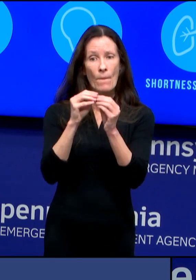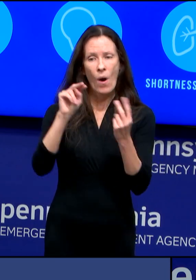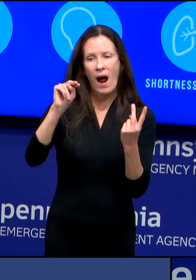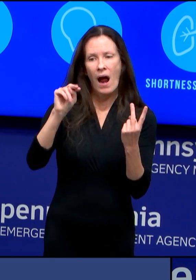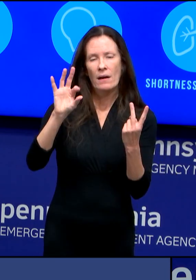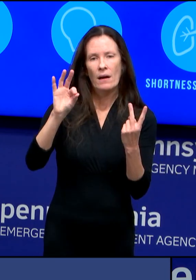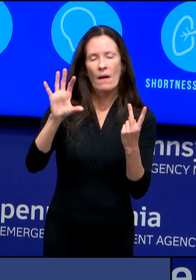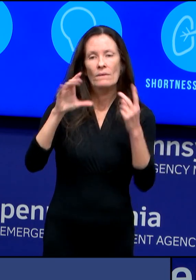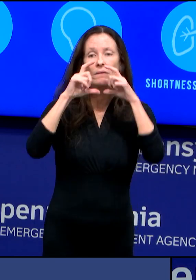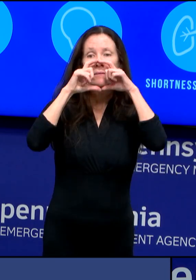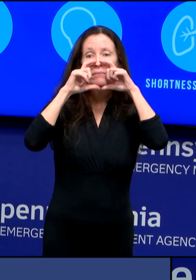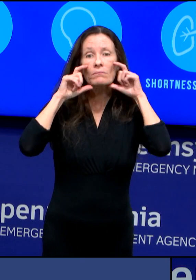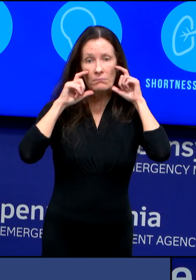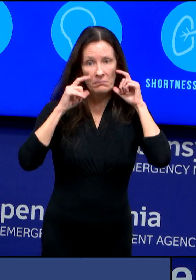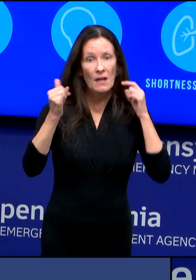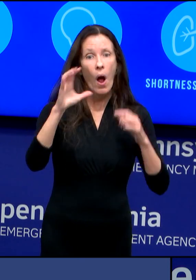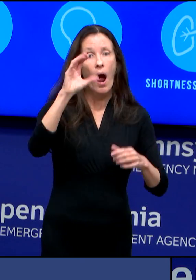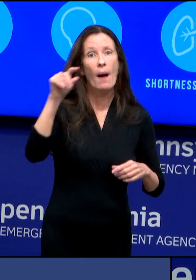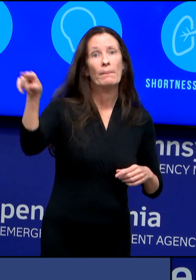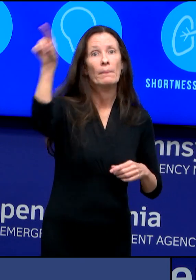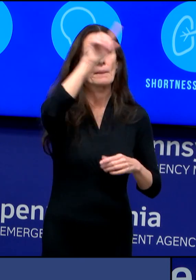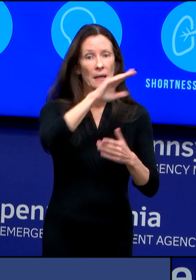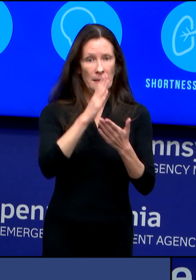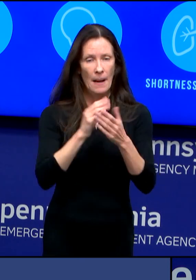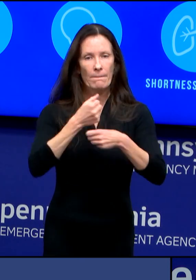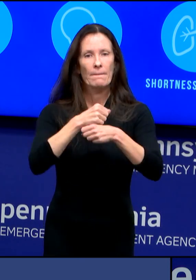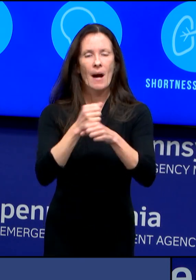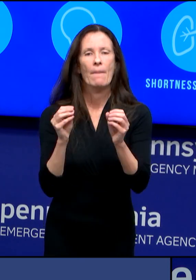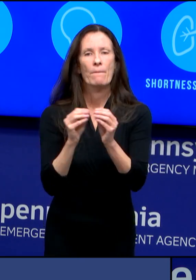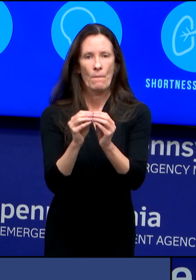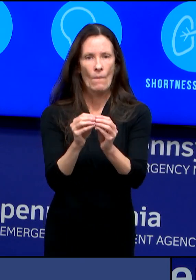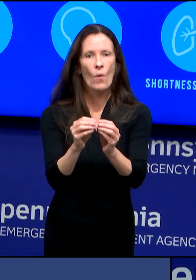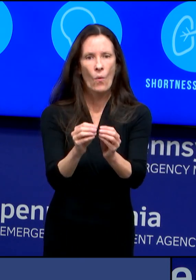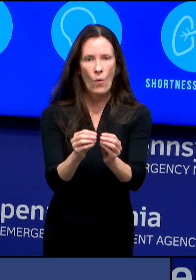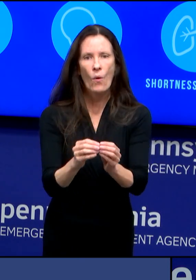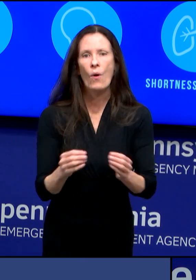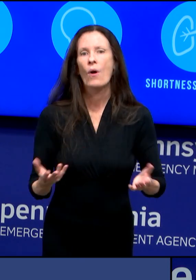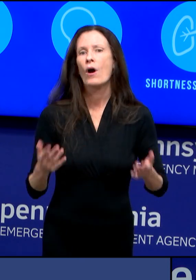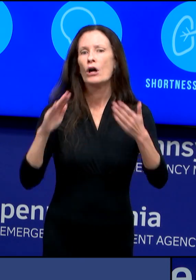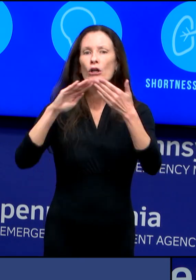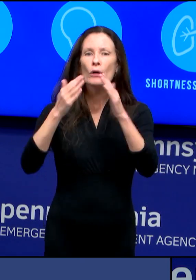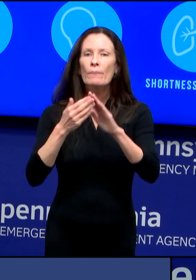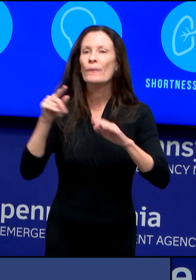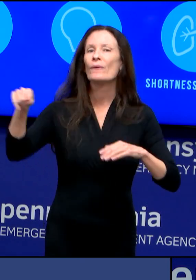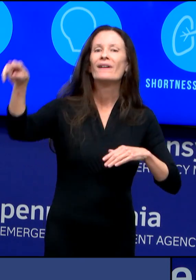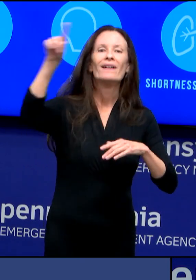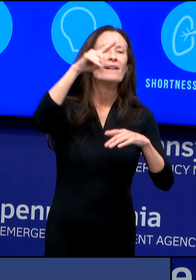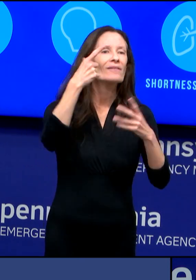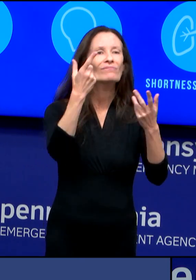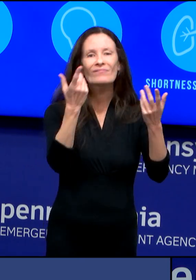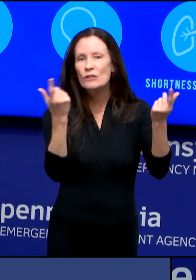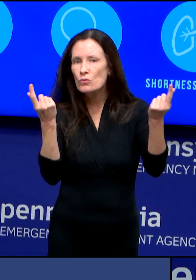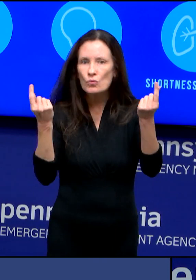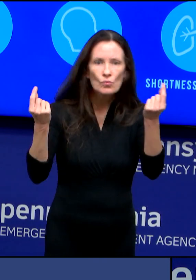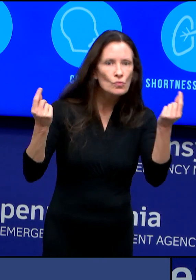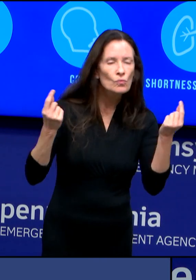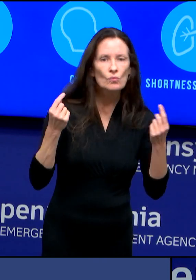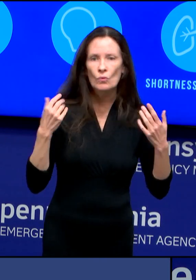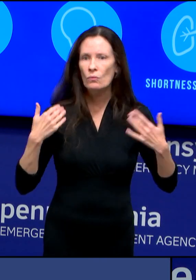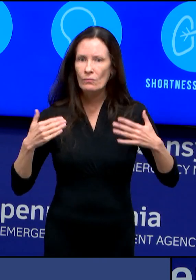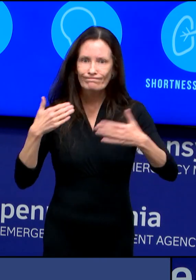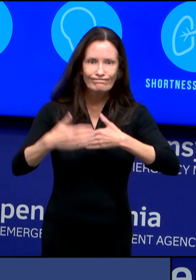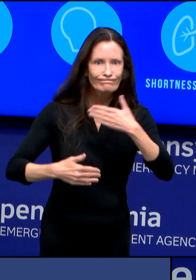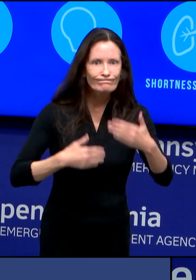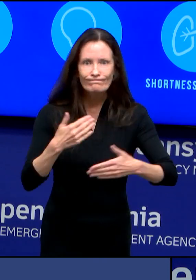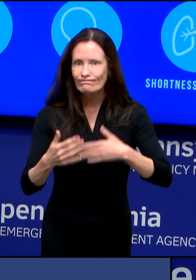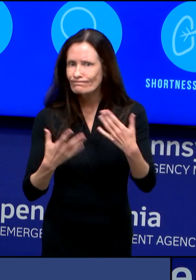and Economic Development, we're really trying to marshal all of our resources to be able to provide necessary equipment for healthcare